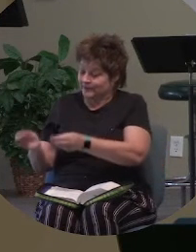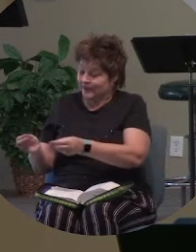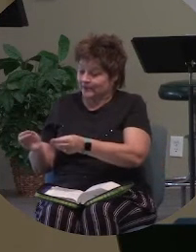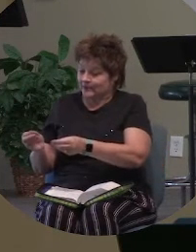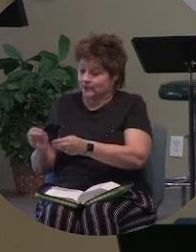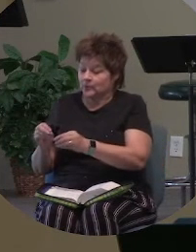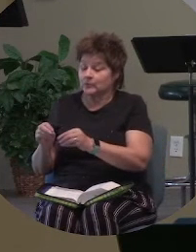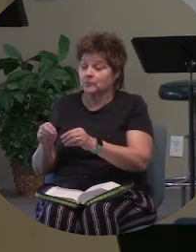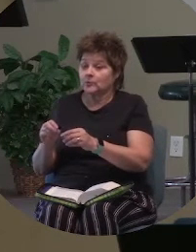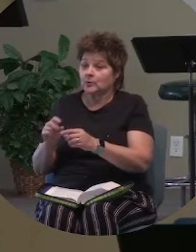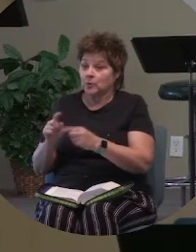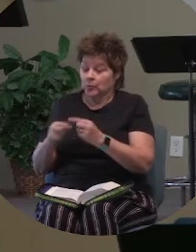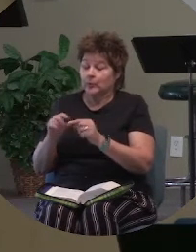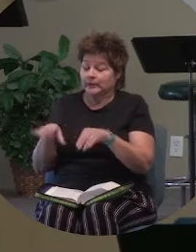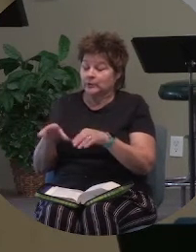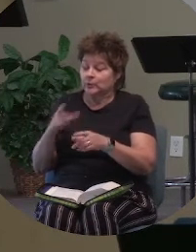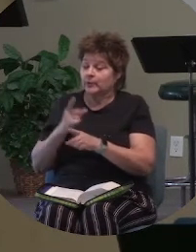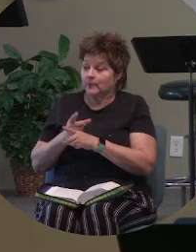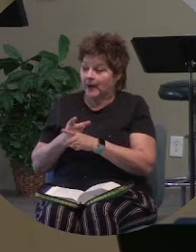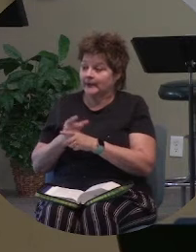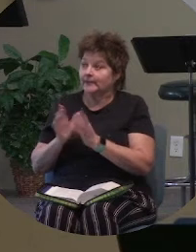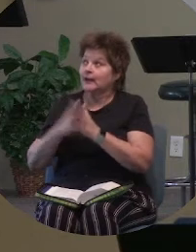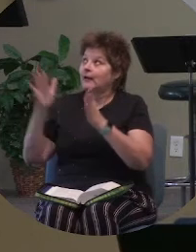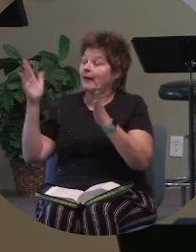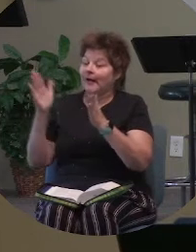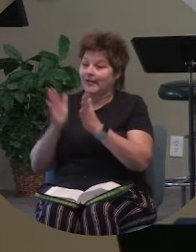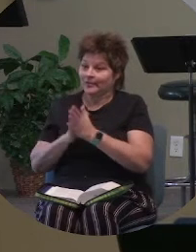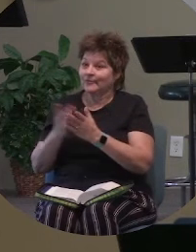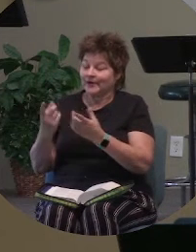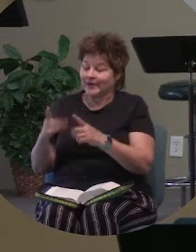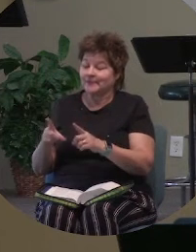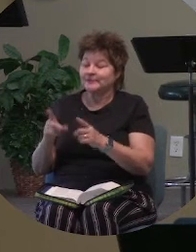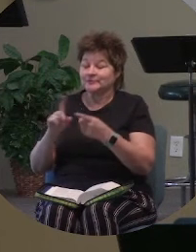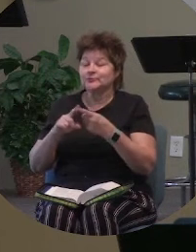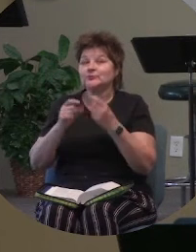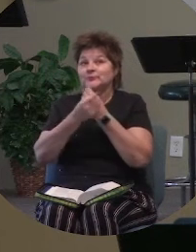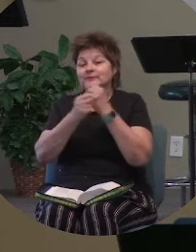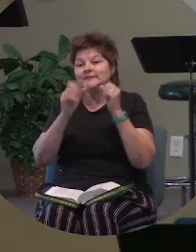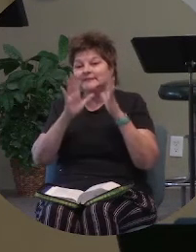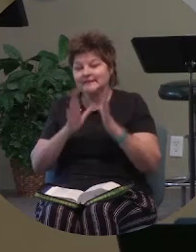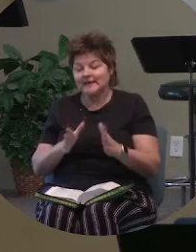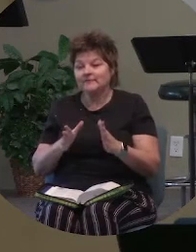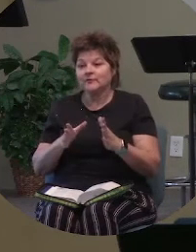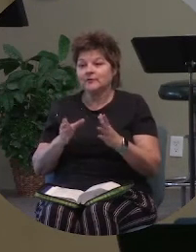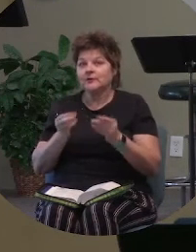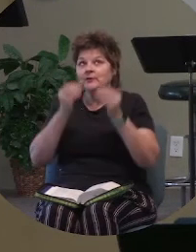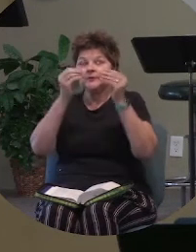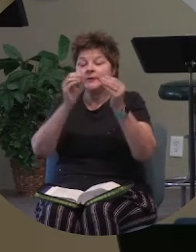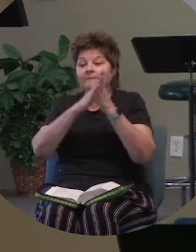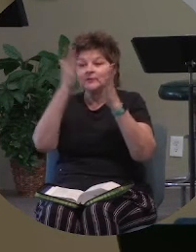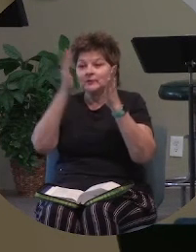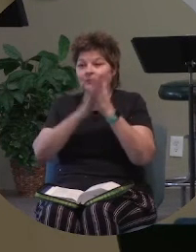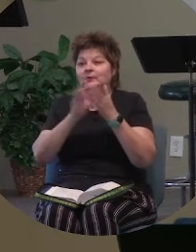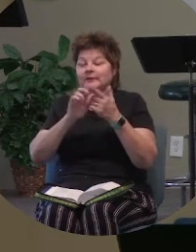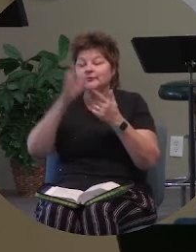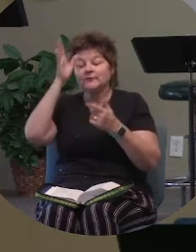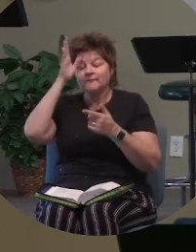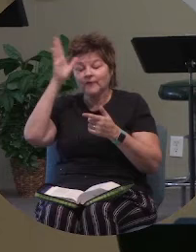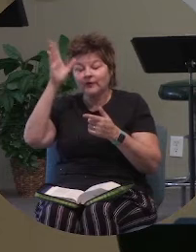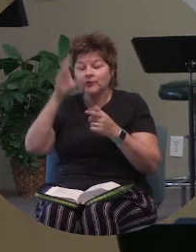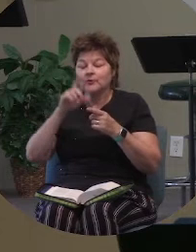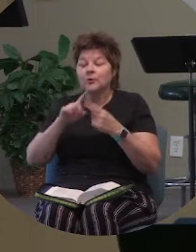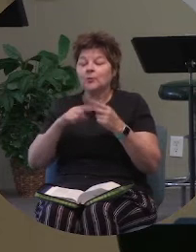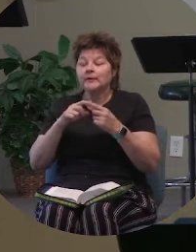it right, you bring glory to the Savior. You bring glory to the Father. When you do